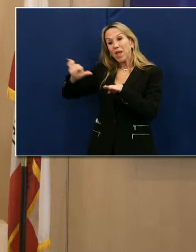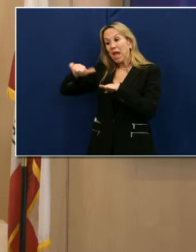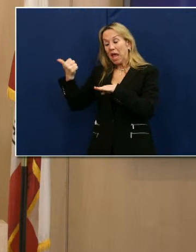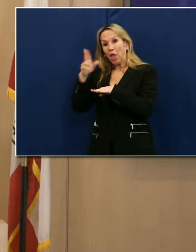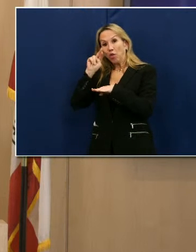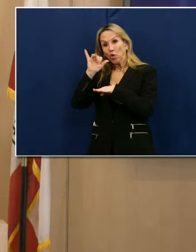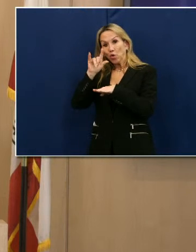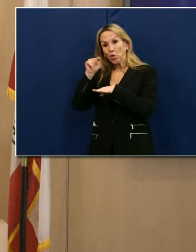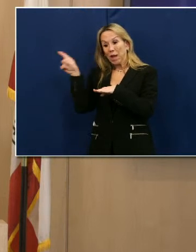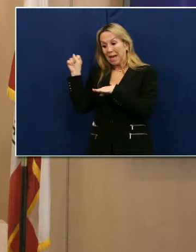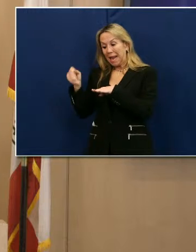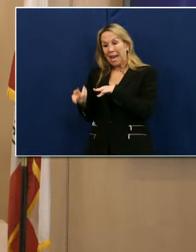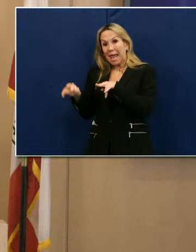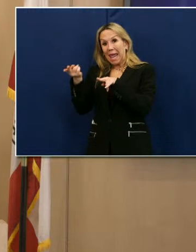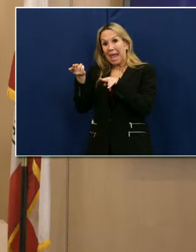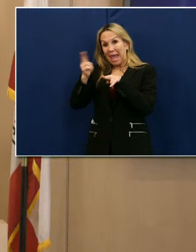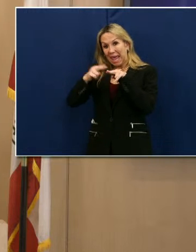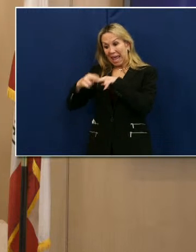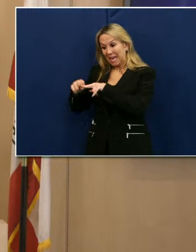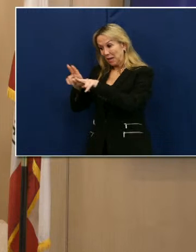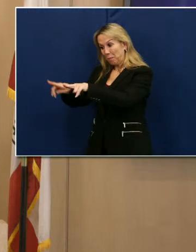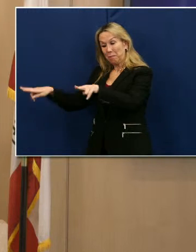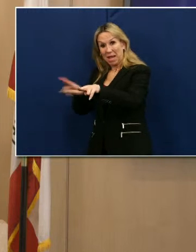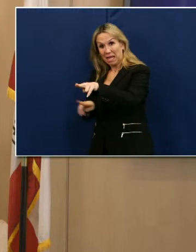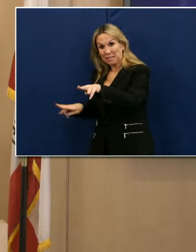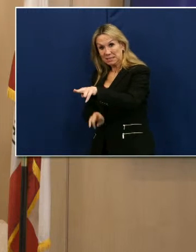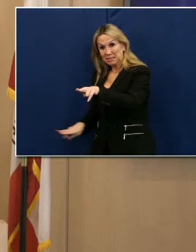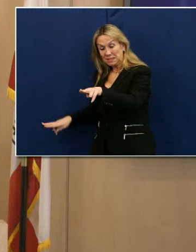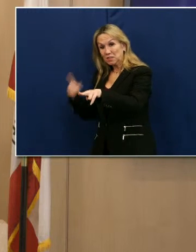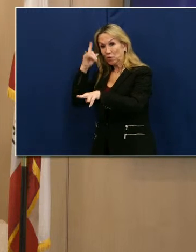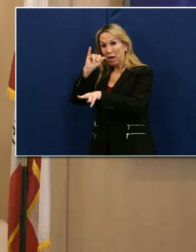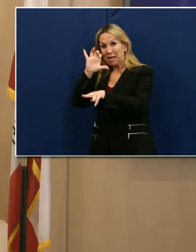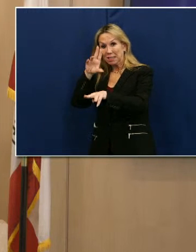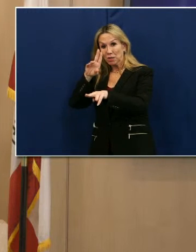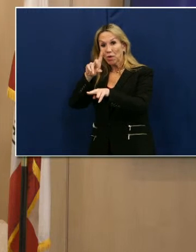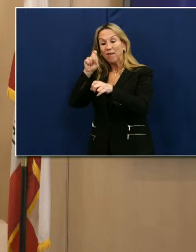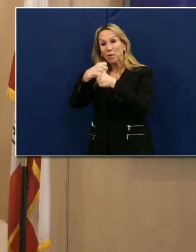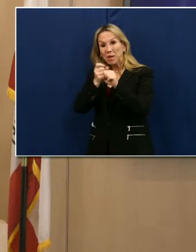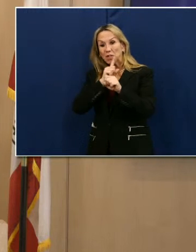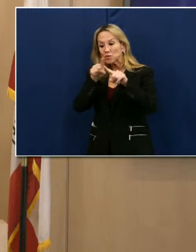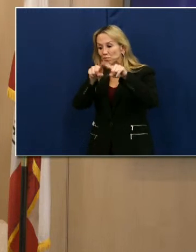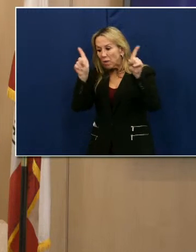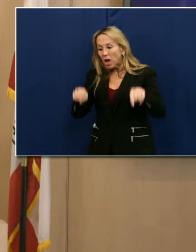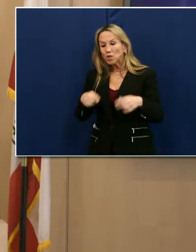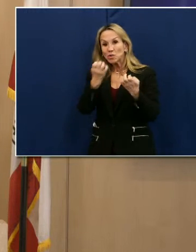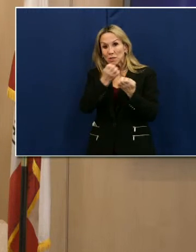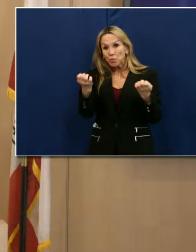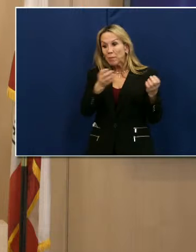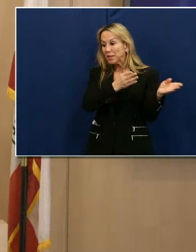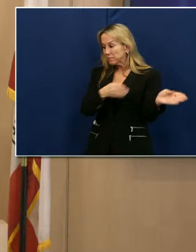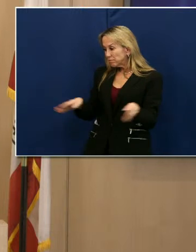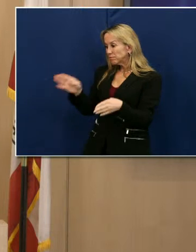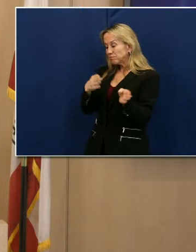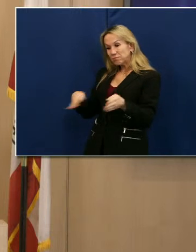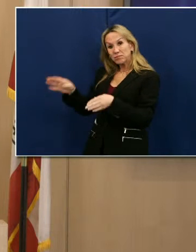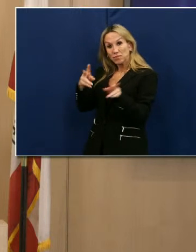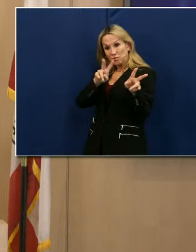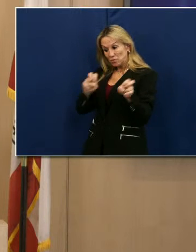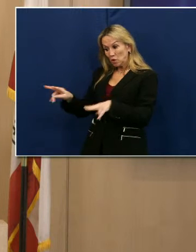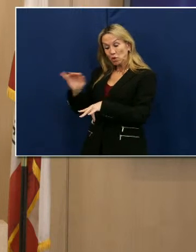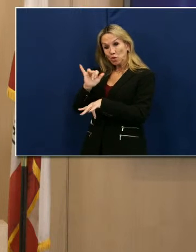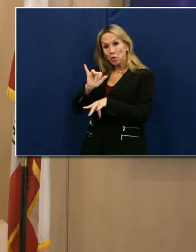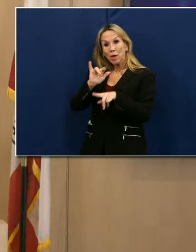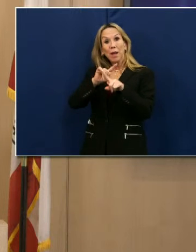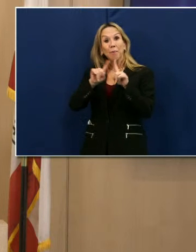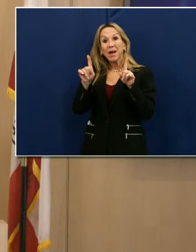two issues, though. One is adding the physical beds and making sure that the monitors and the equipment is there, and the other thing is the staffing. Staffing right now